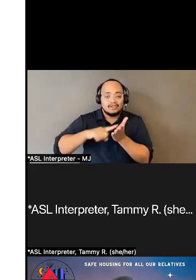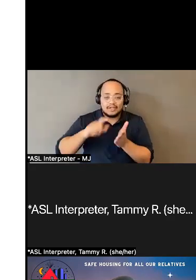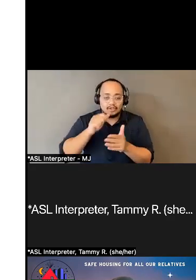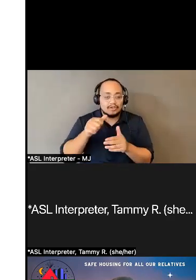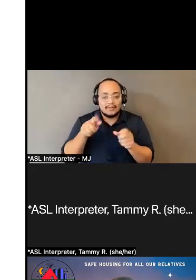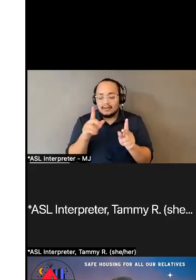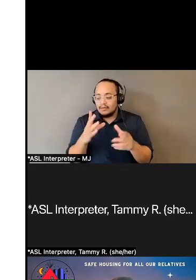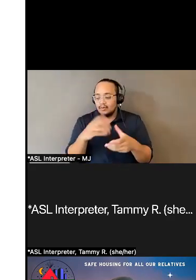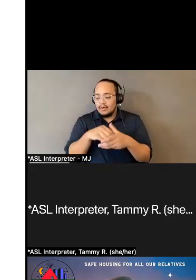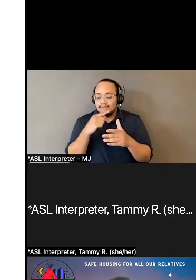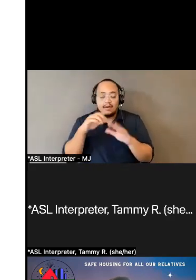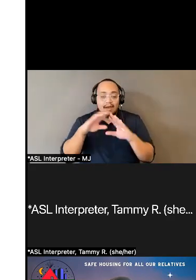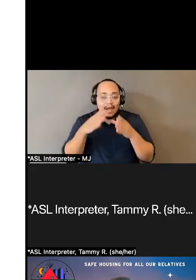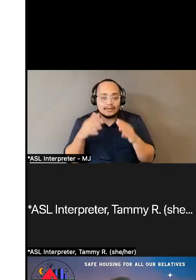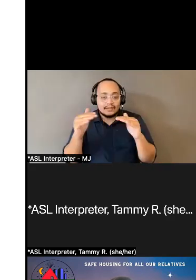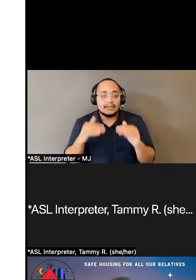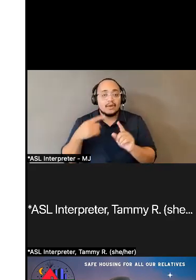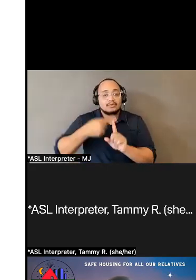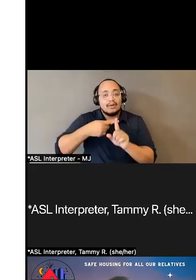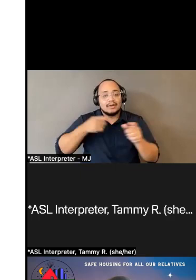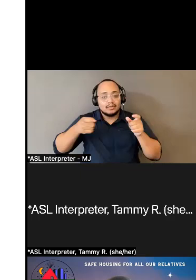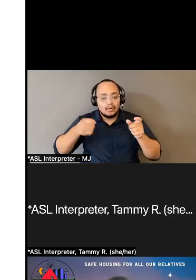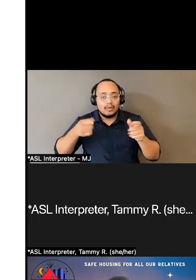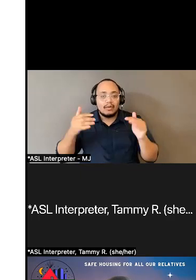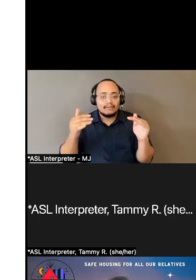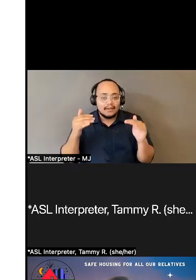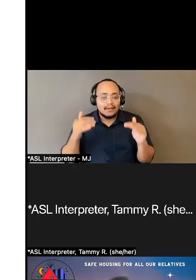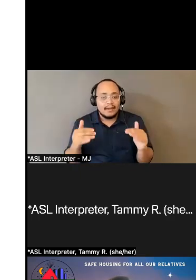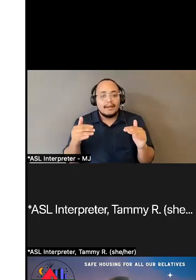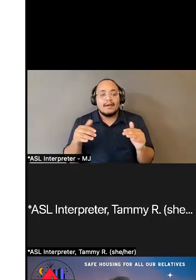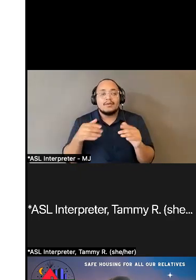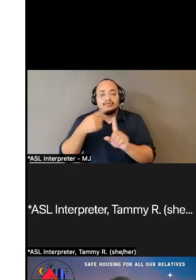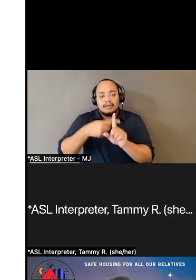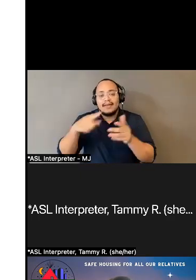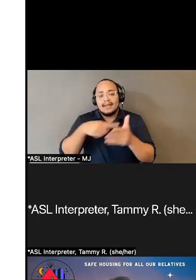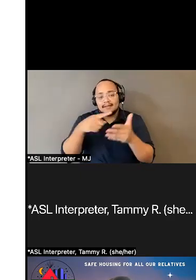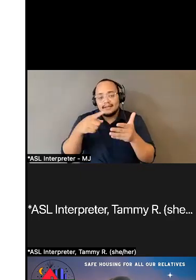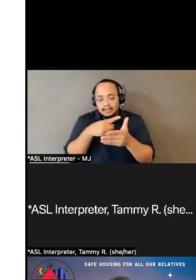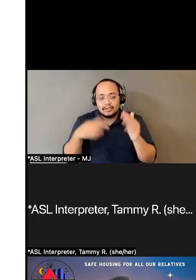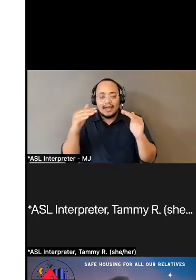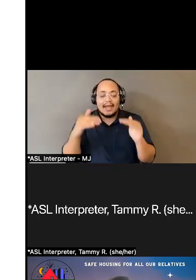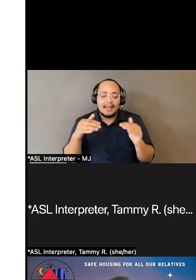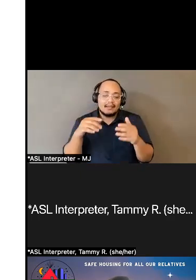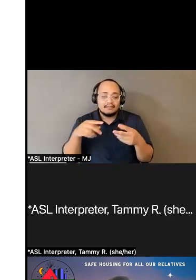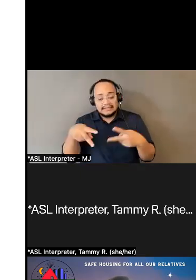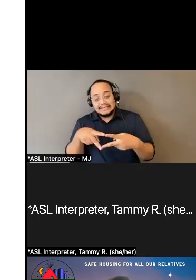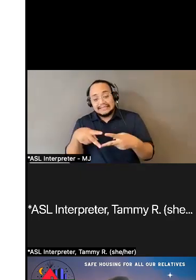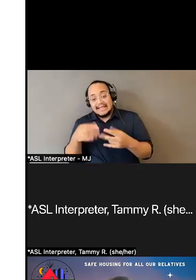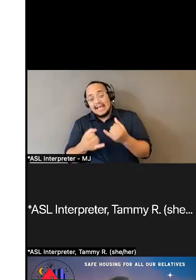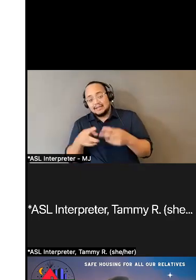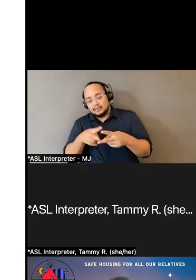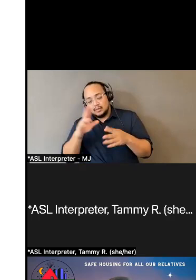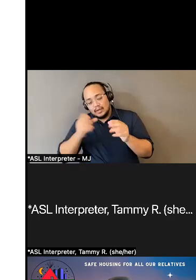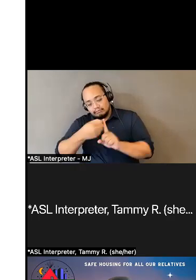rent cancellation, and then of course, and obviously we're going to get into this much later, but flexible funding for survivors and flexible funding for